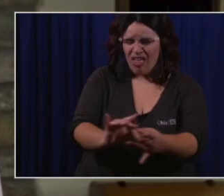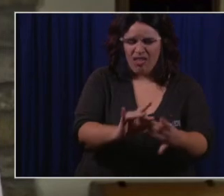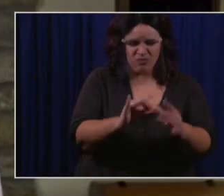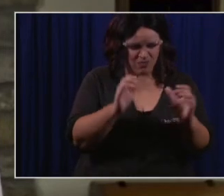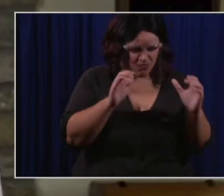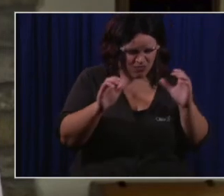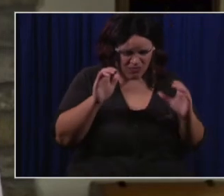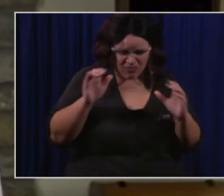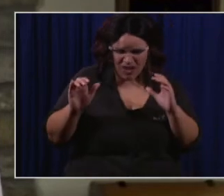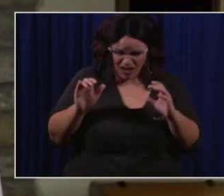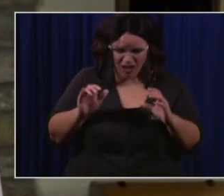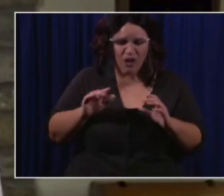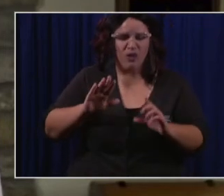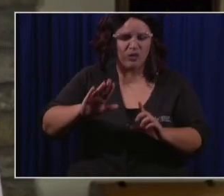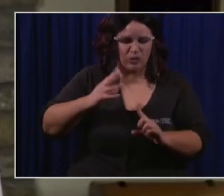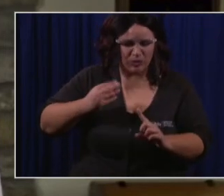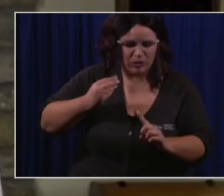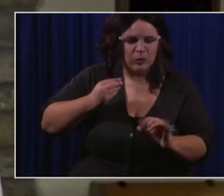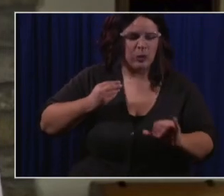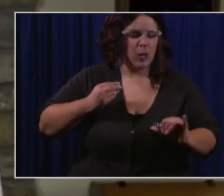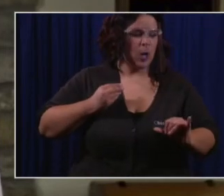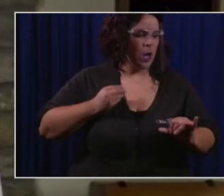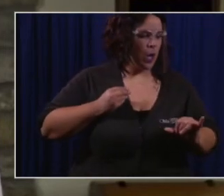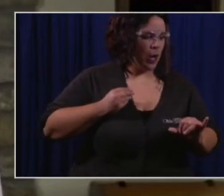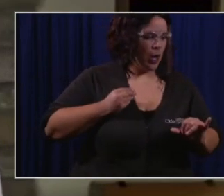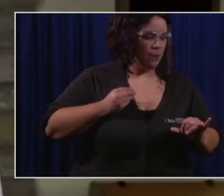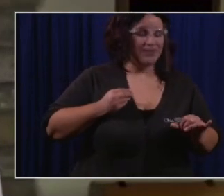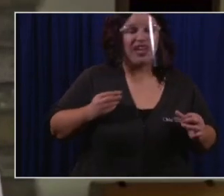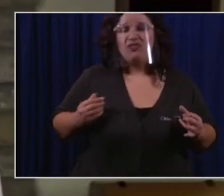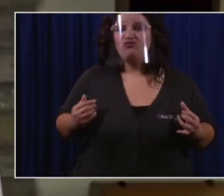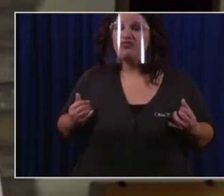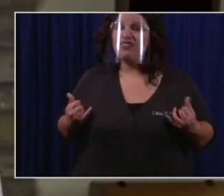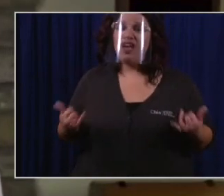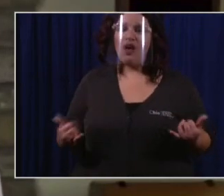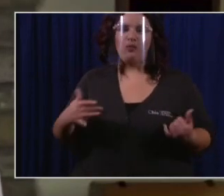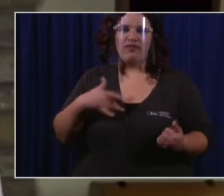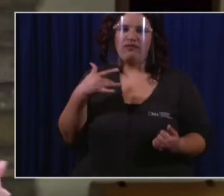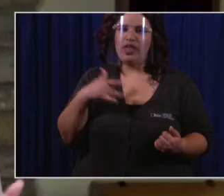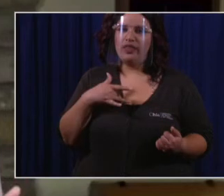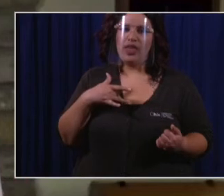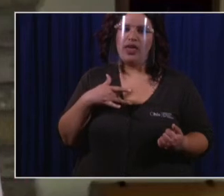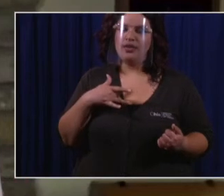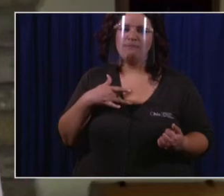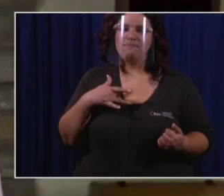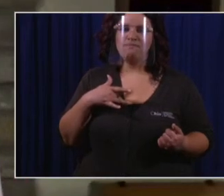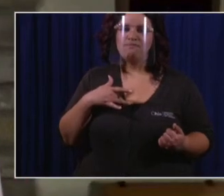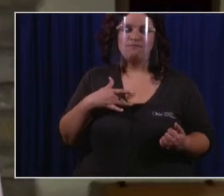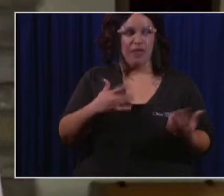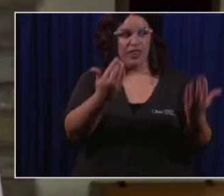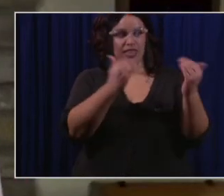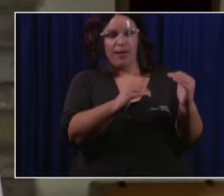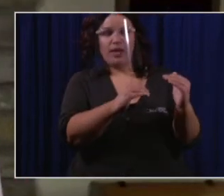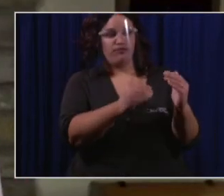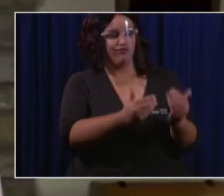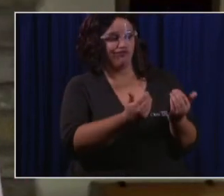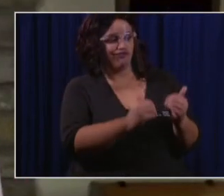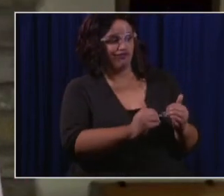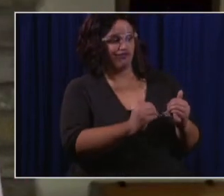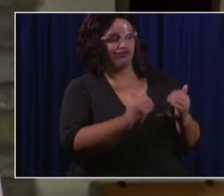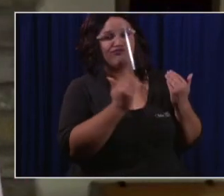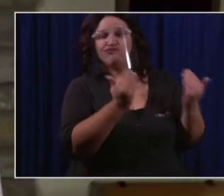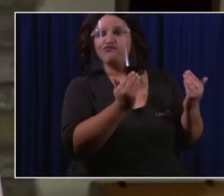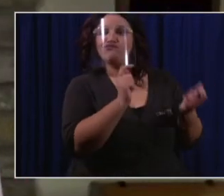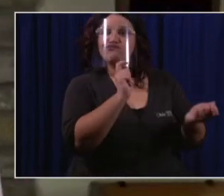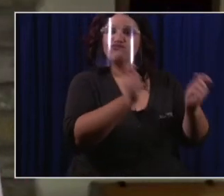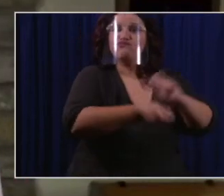that, I just don't think that we're going to be able to do at this point. We get this virus down, we certainly